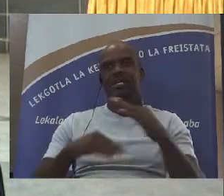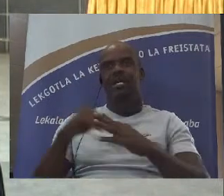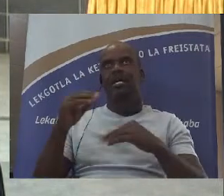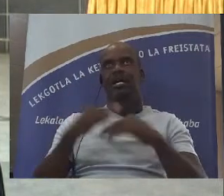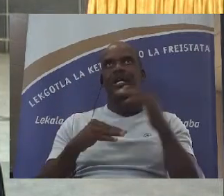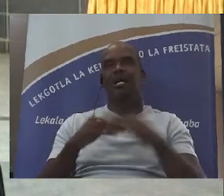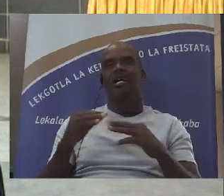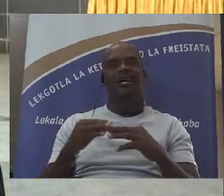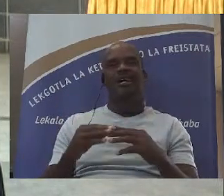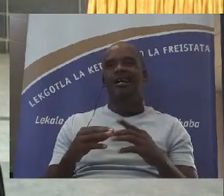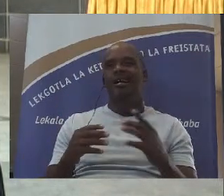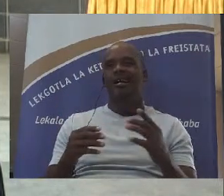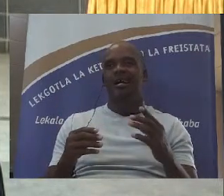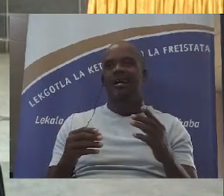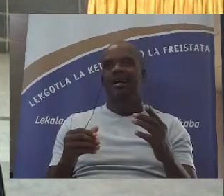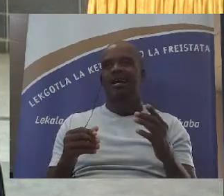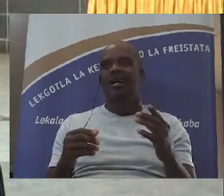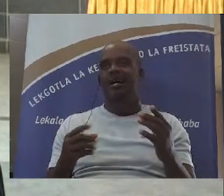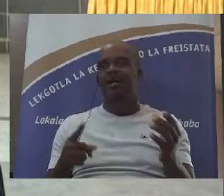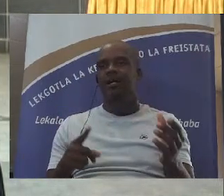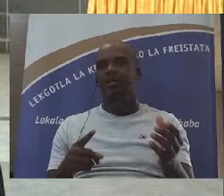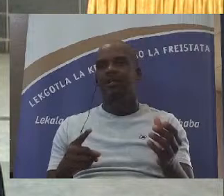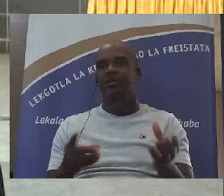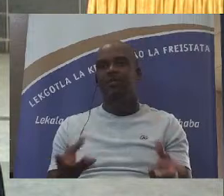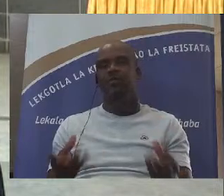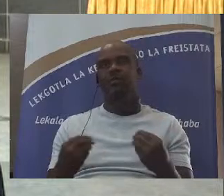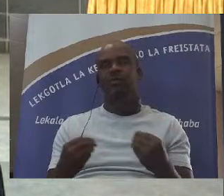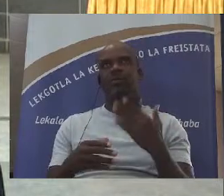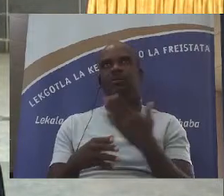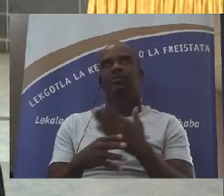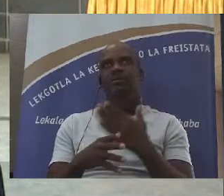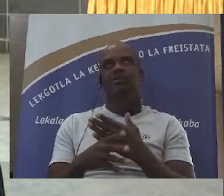jobs, the first problem that we are going to get is